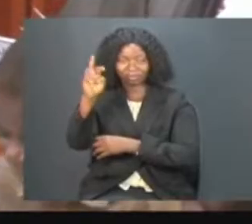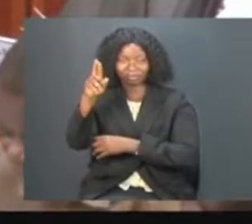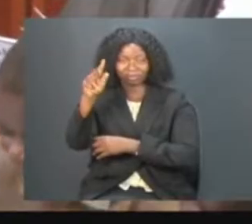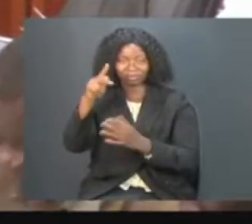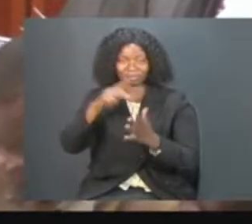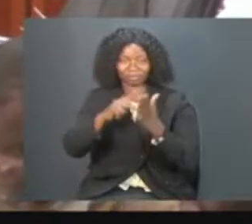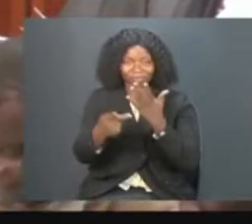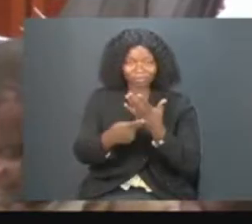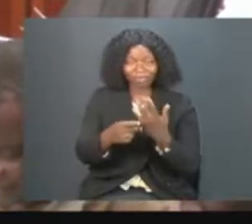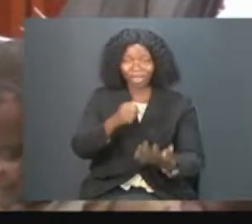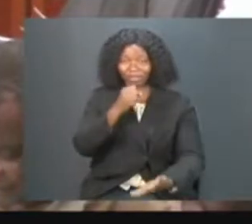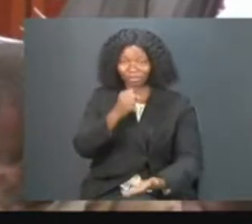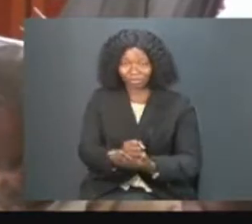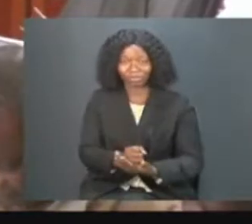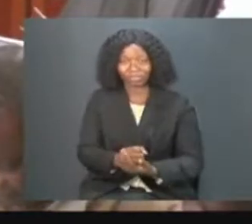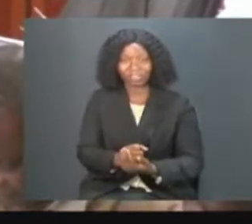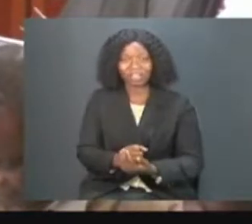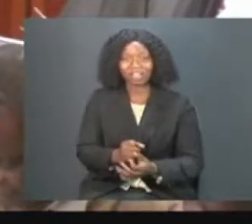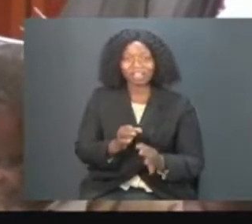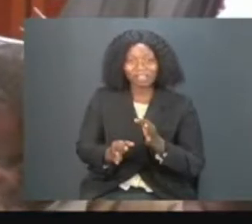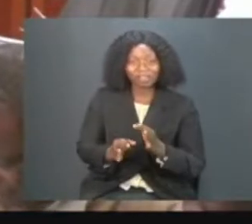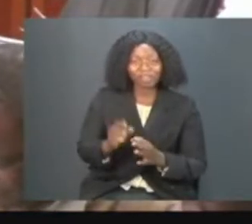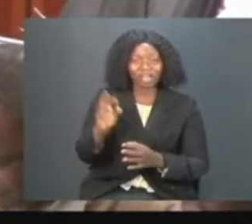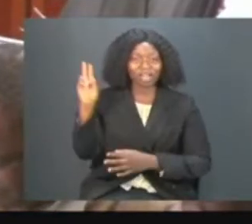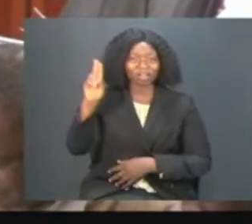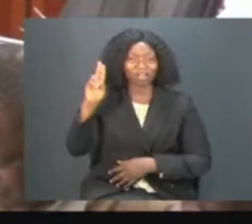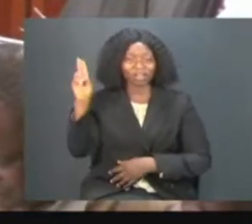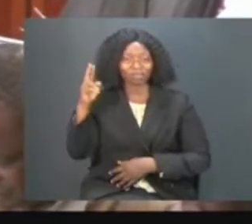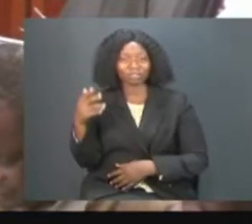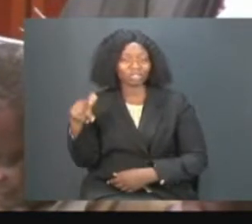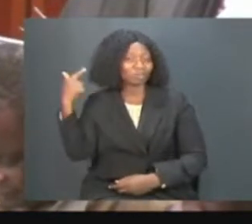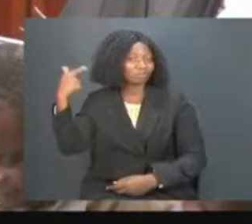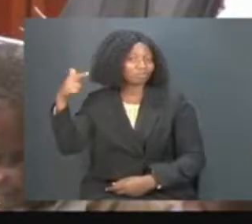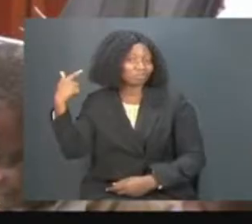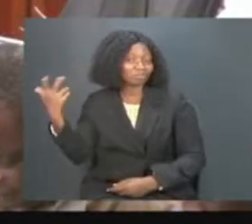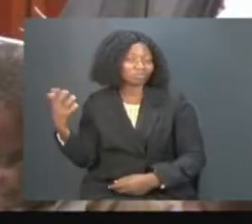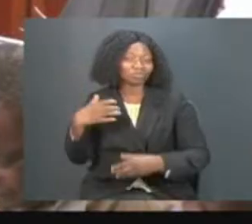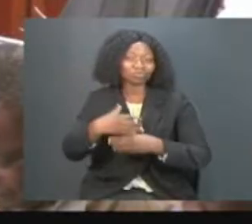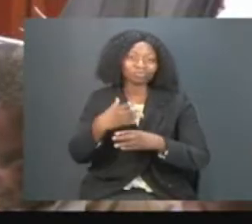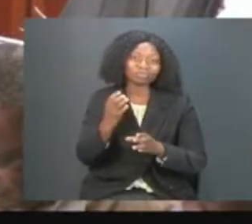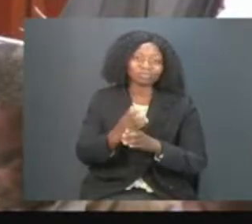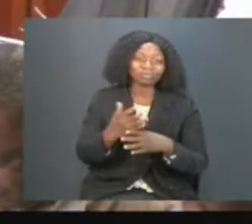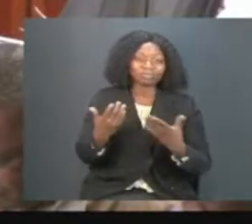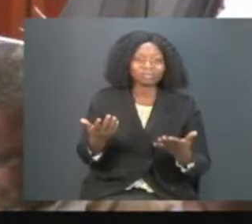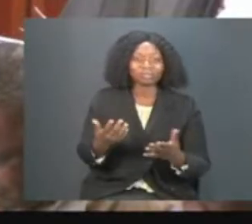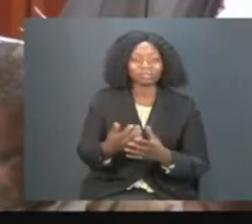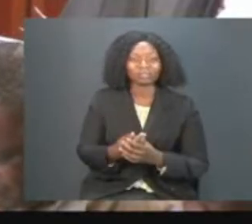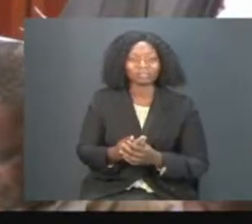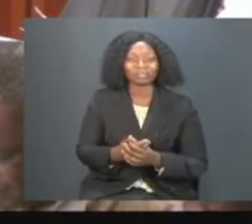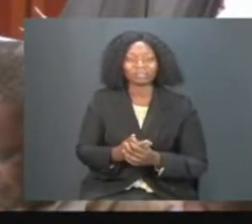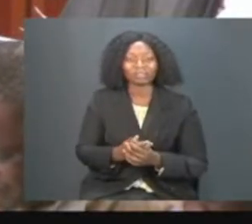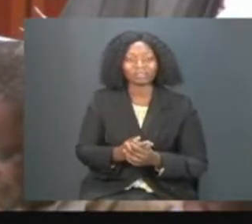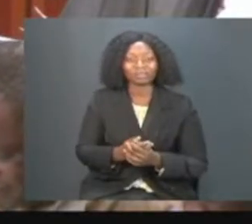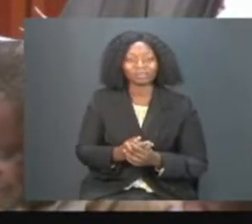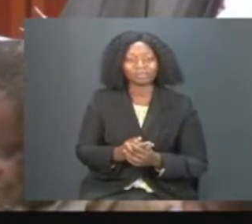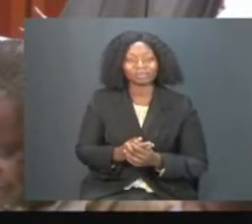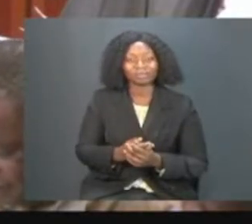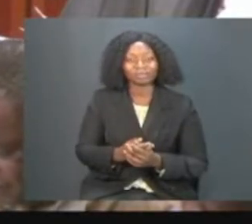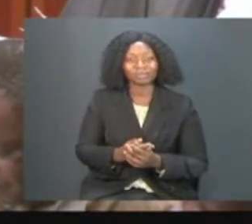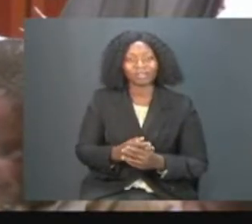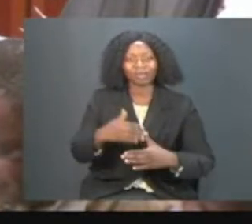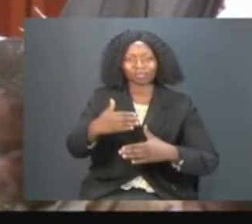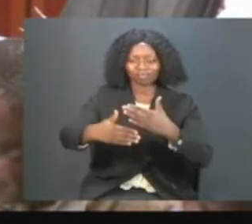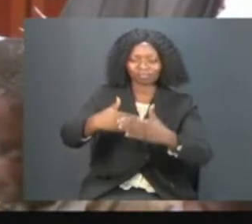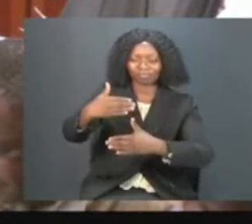is meant to ensure that even as we are using gold to create the forest that we need, and we are